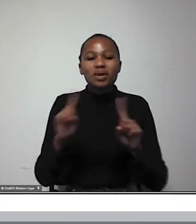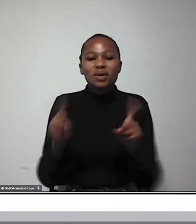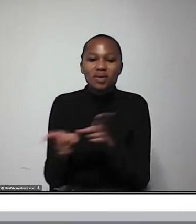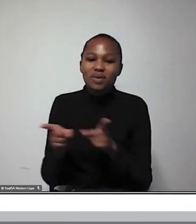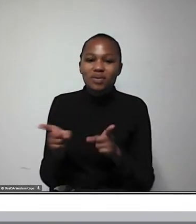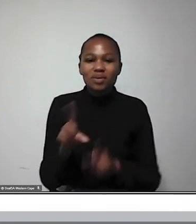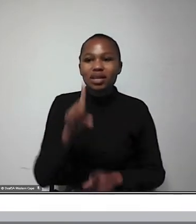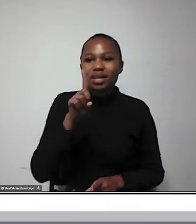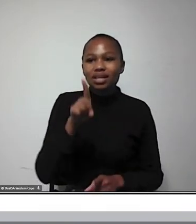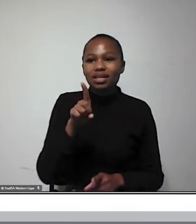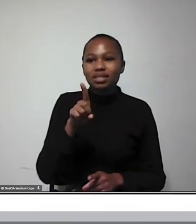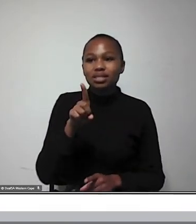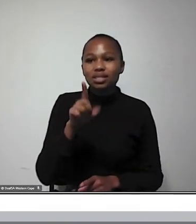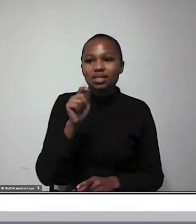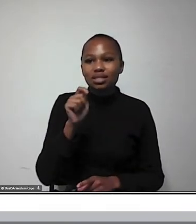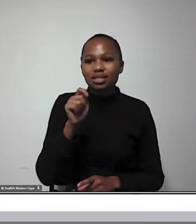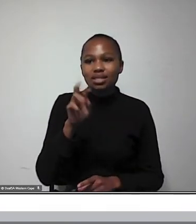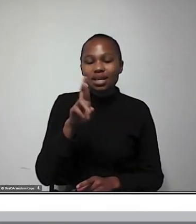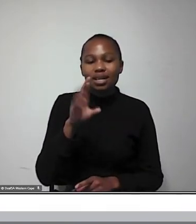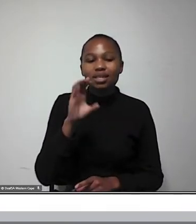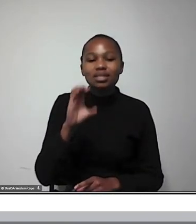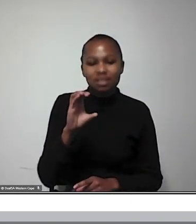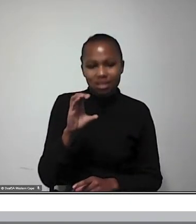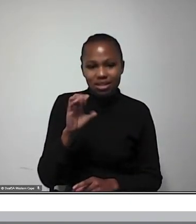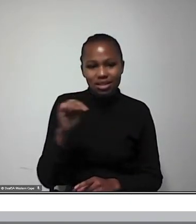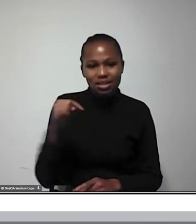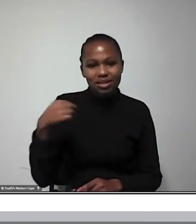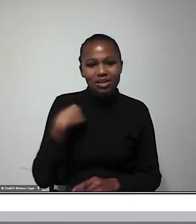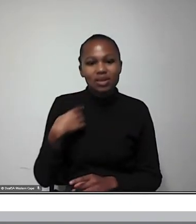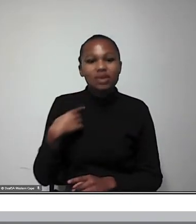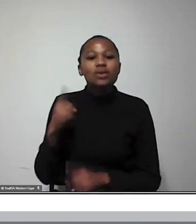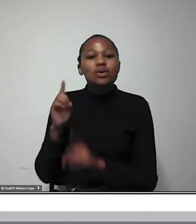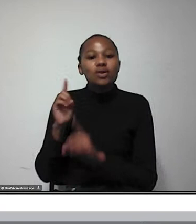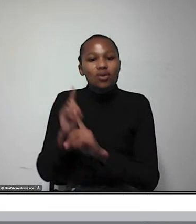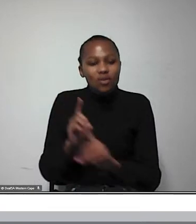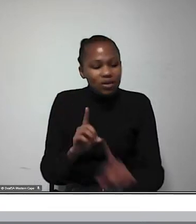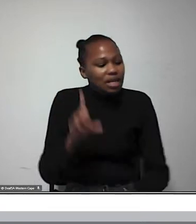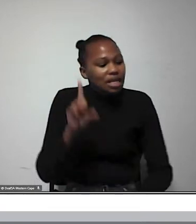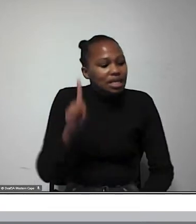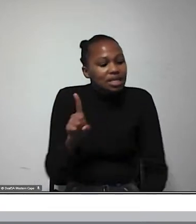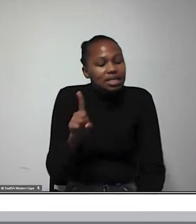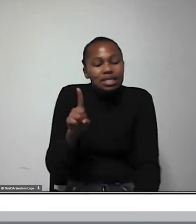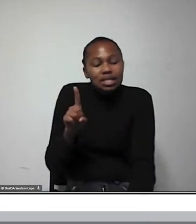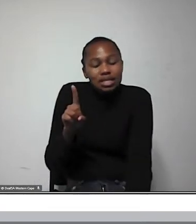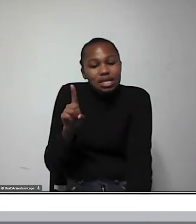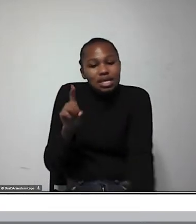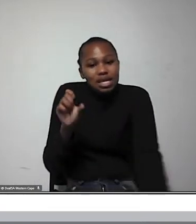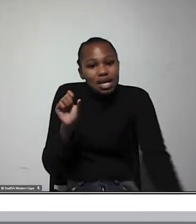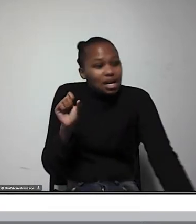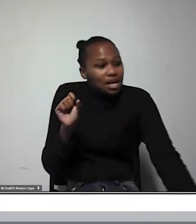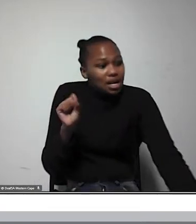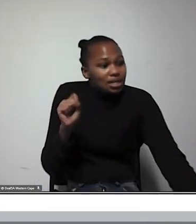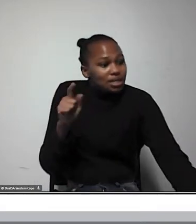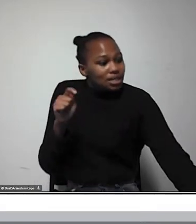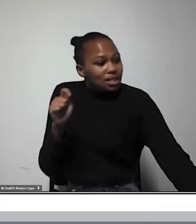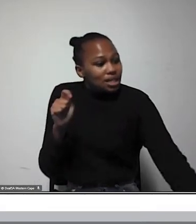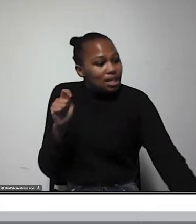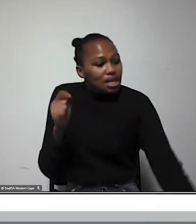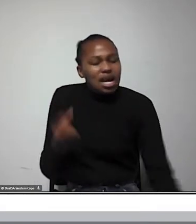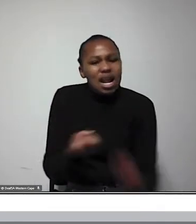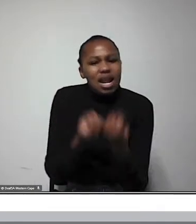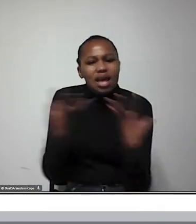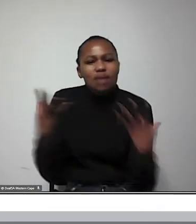DTIC would attend. We'd followed up with DTIC a number of times, and